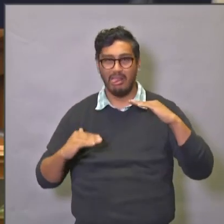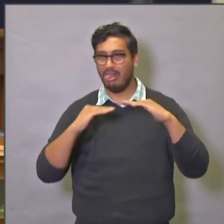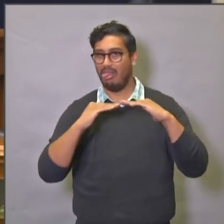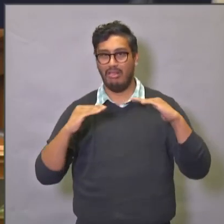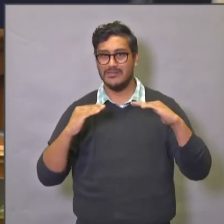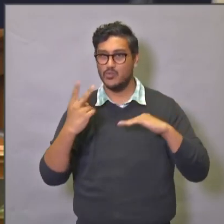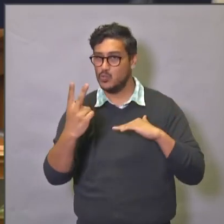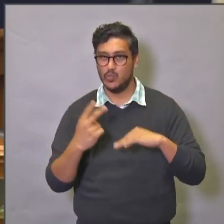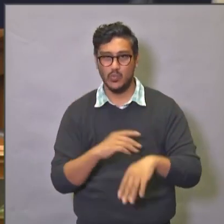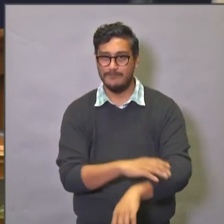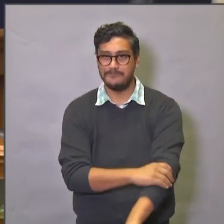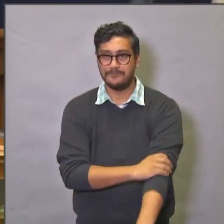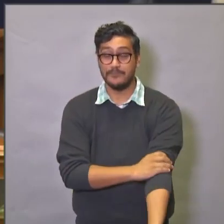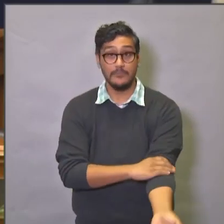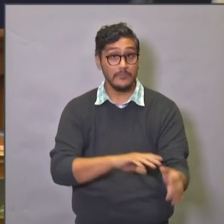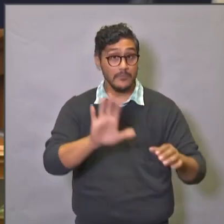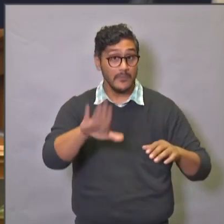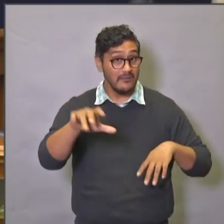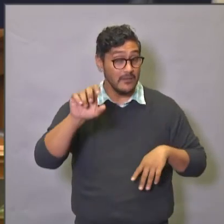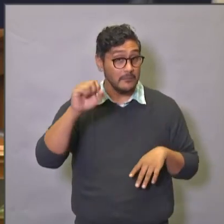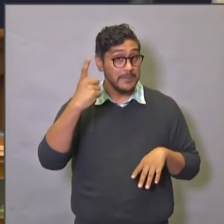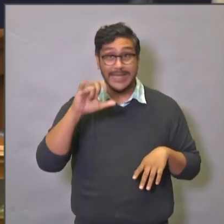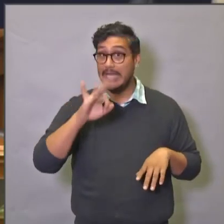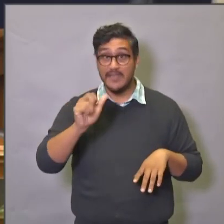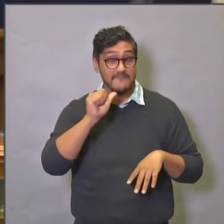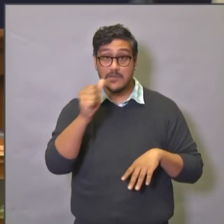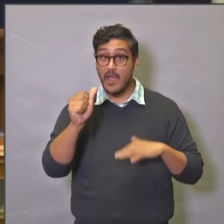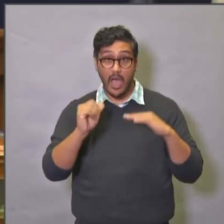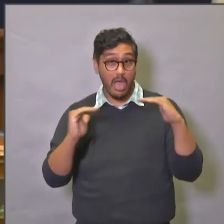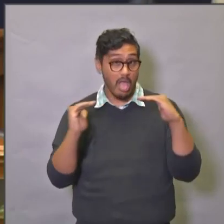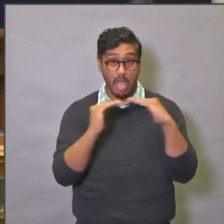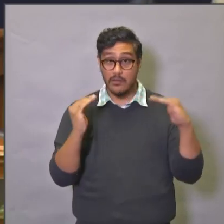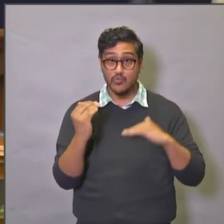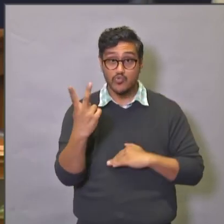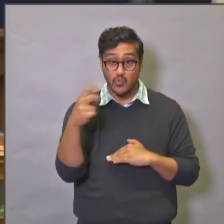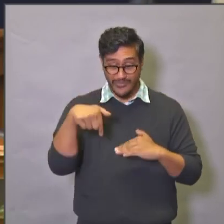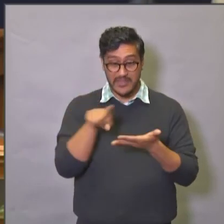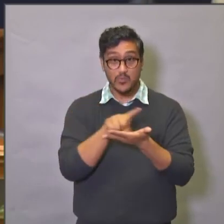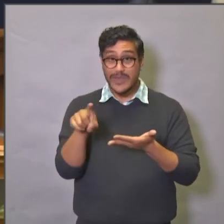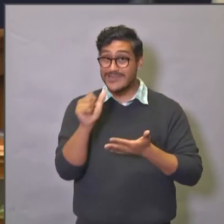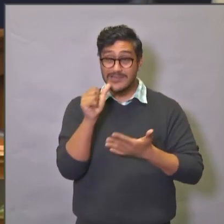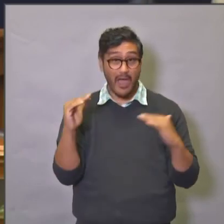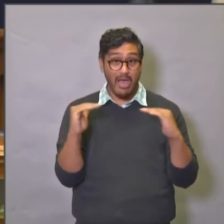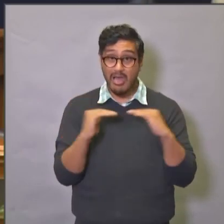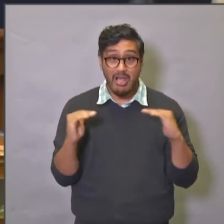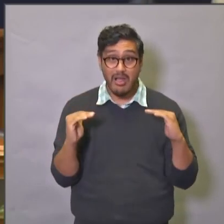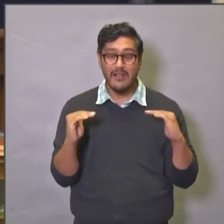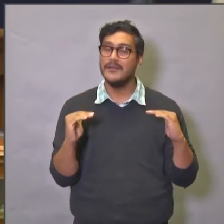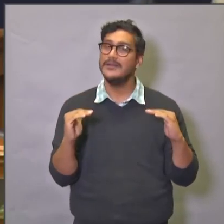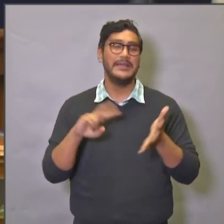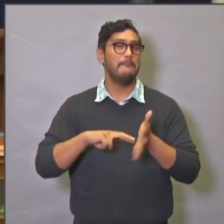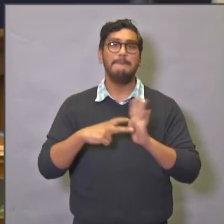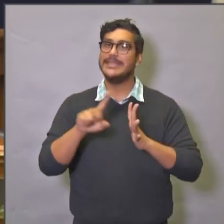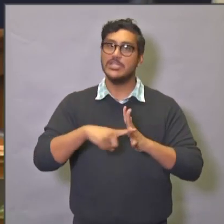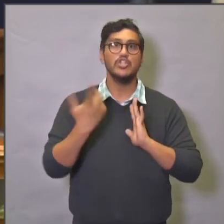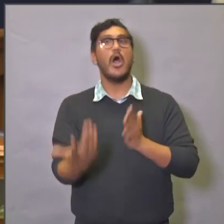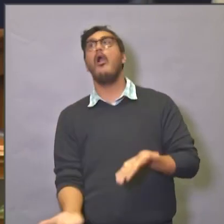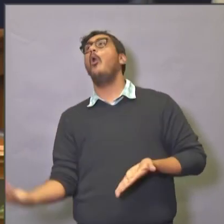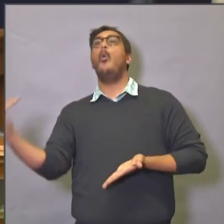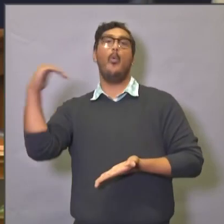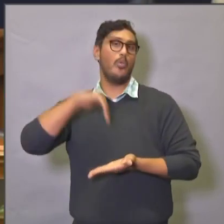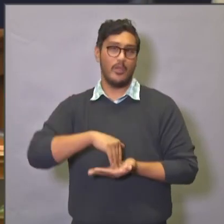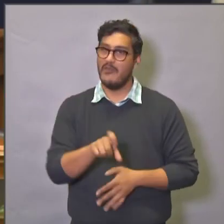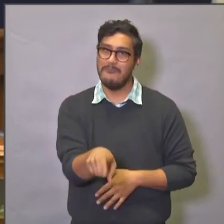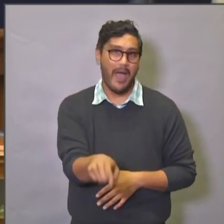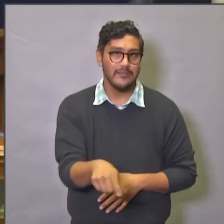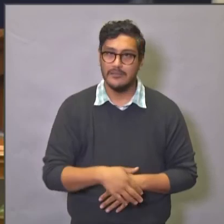If we don't meet the threshold for Tier 2 this upcoming week, we start all over. It's not like we get credit for that